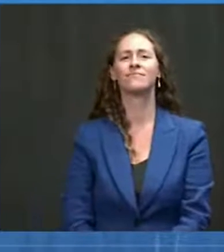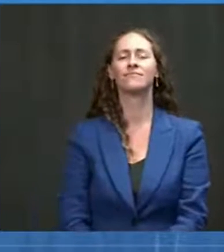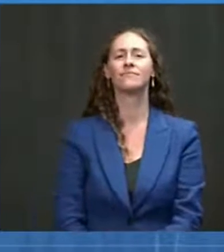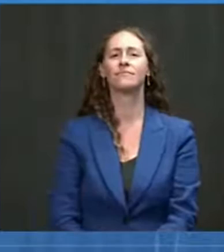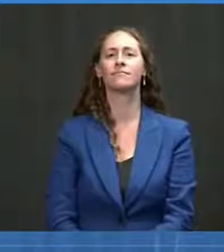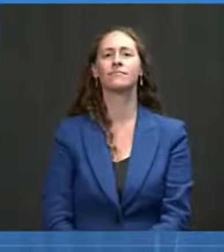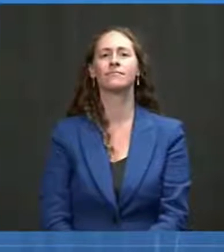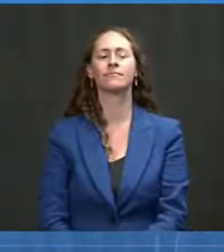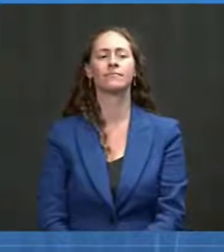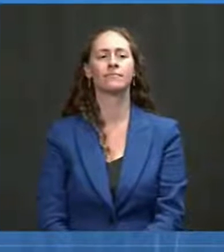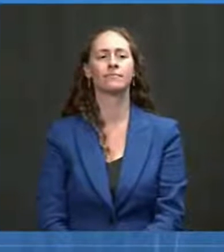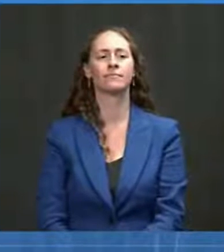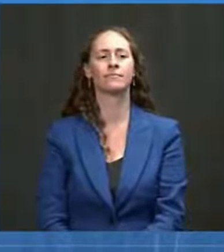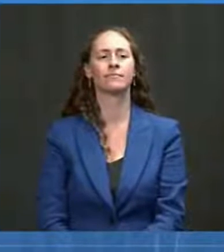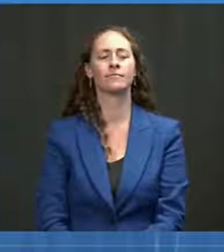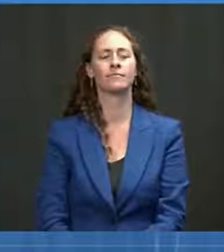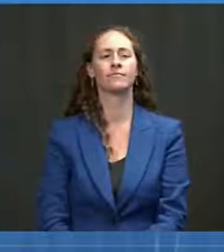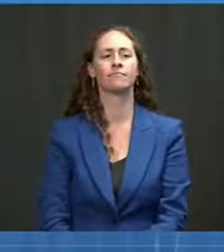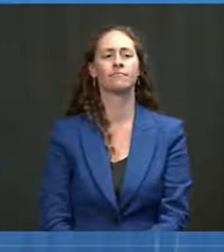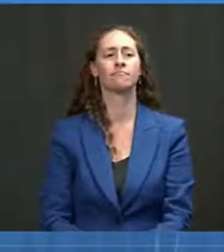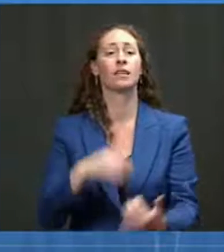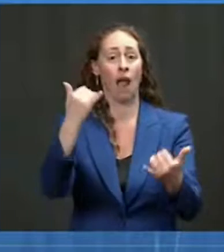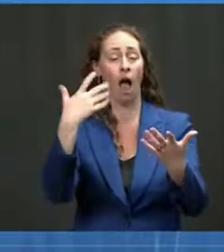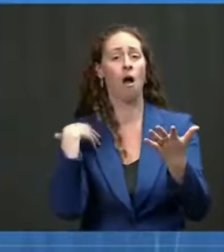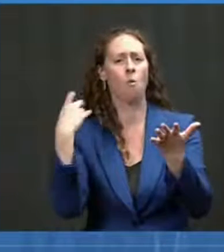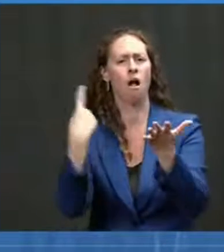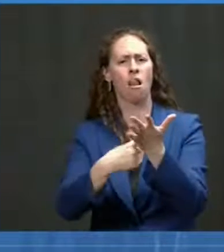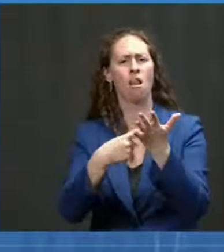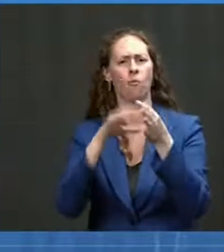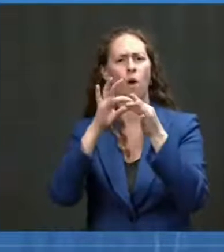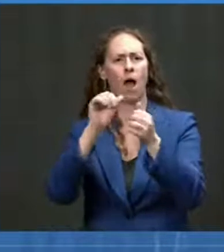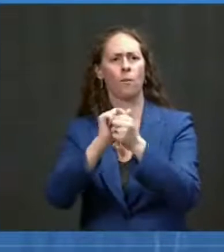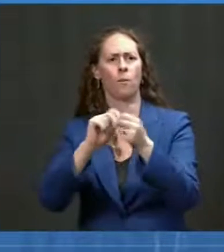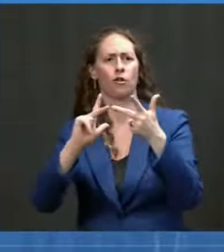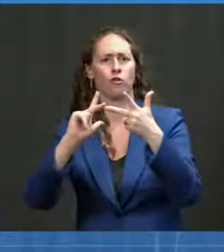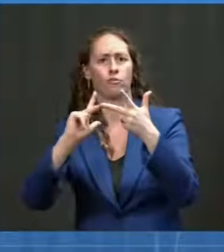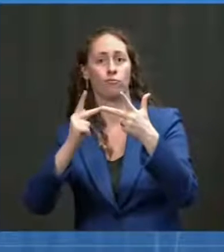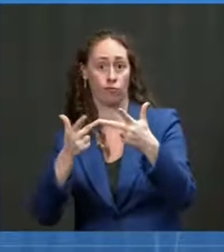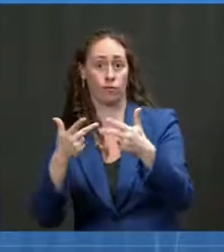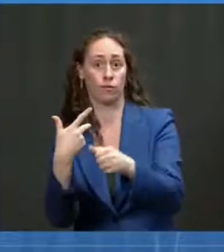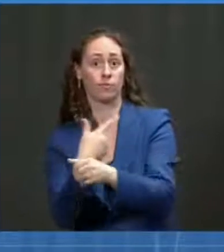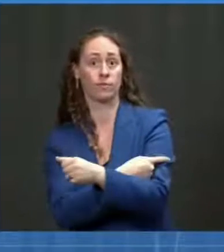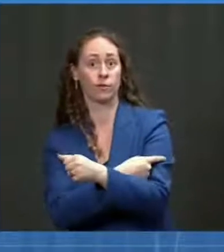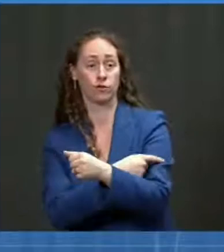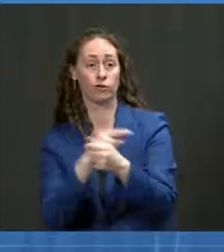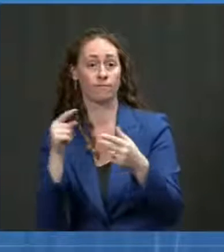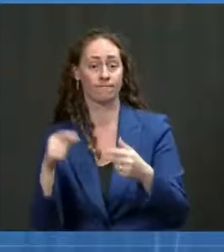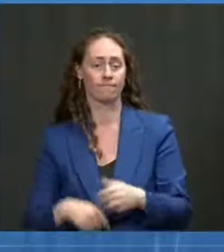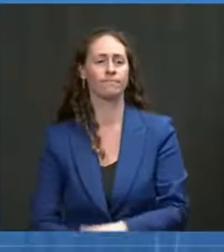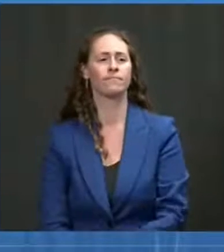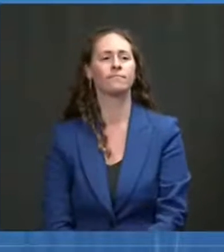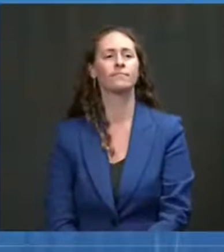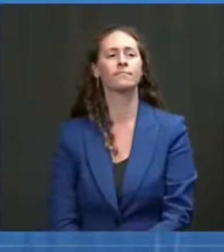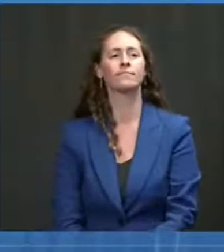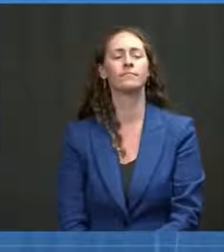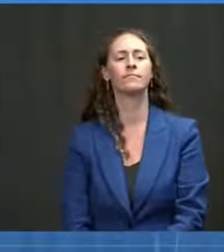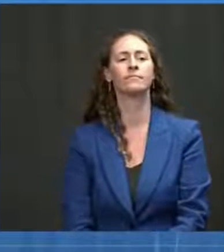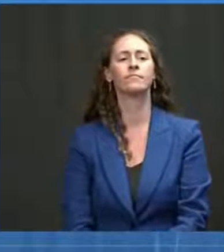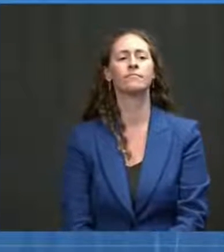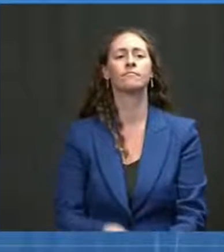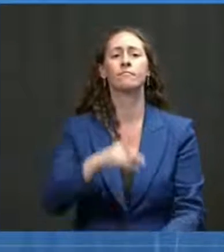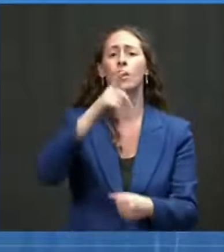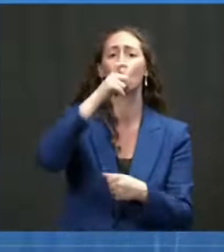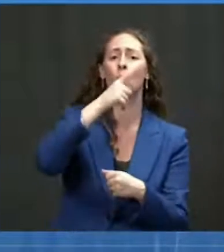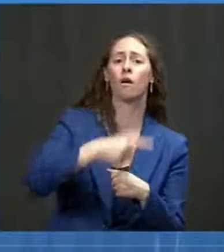the booster. The booster mRNA immunization increases antibody titers by at least